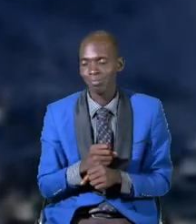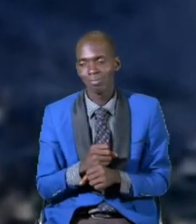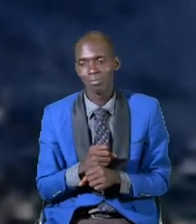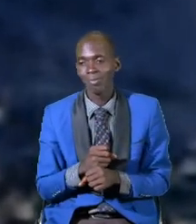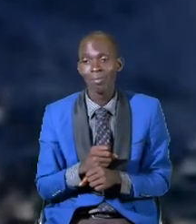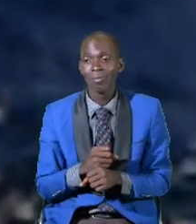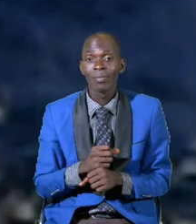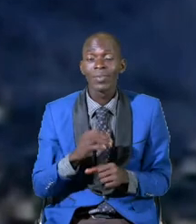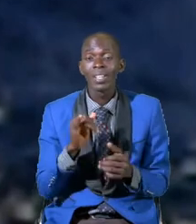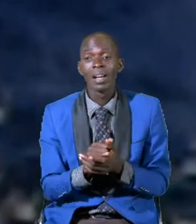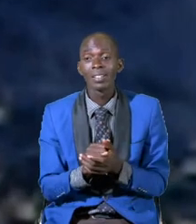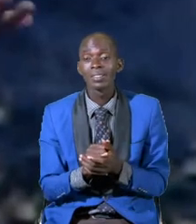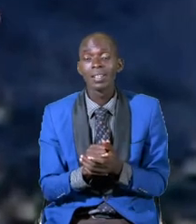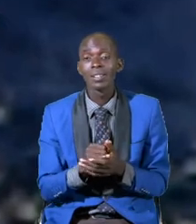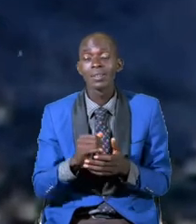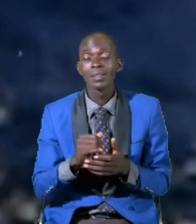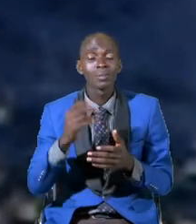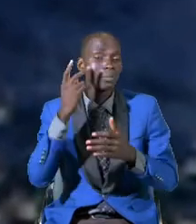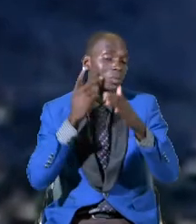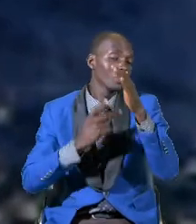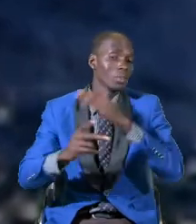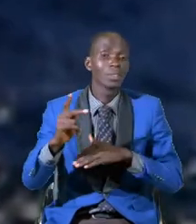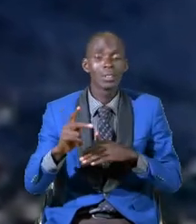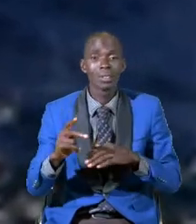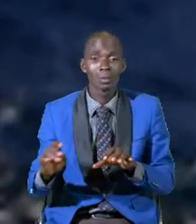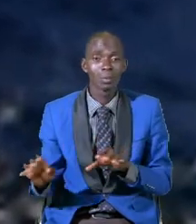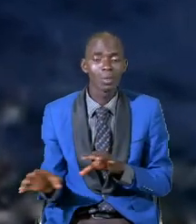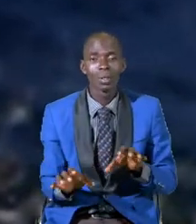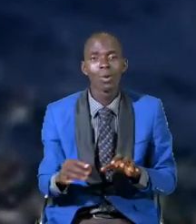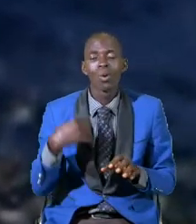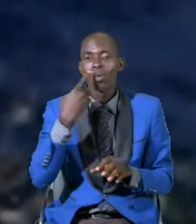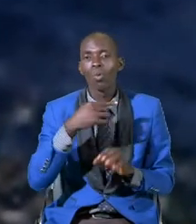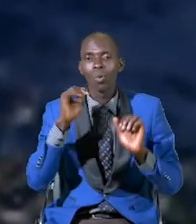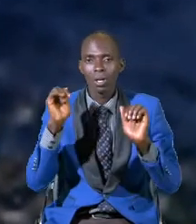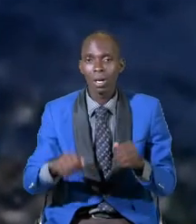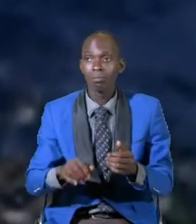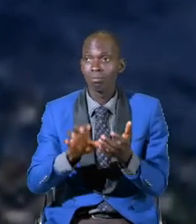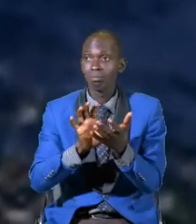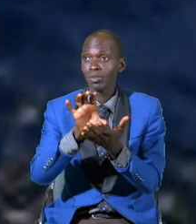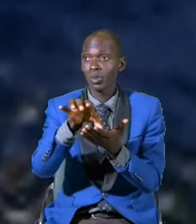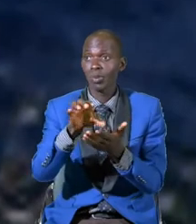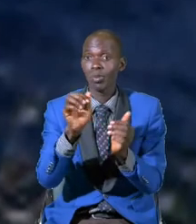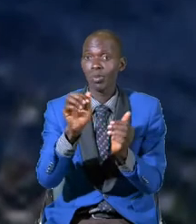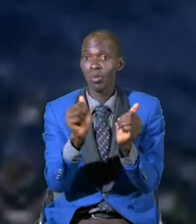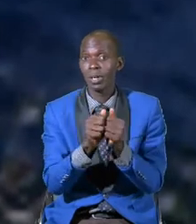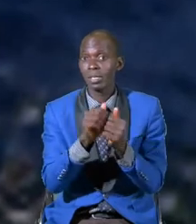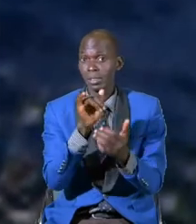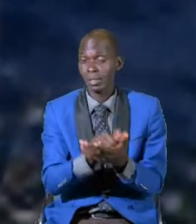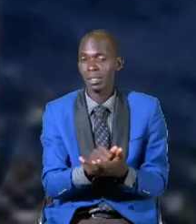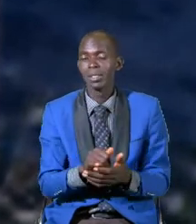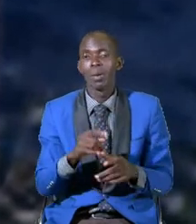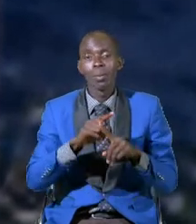Prophetic performances. How can cope with that? Ezekiah said, I can cope with